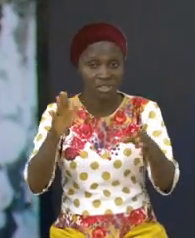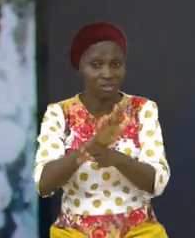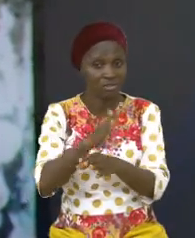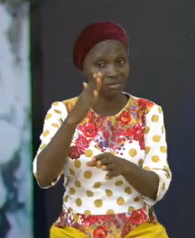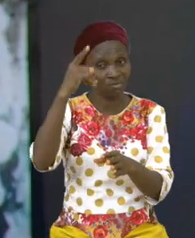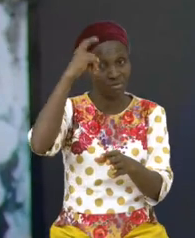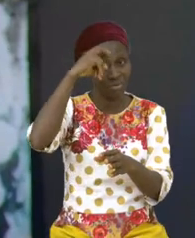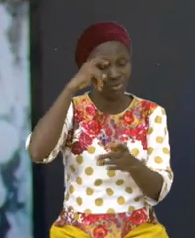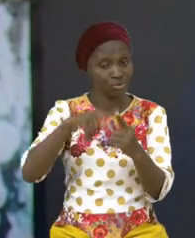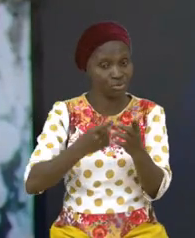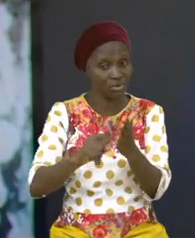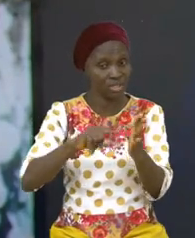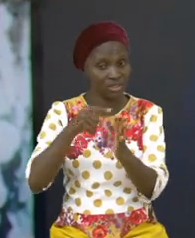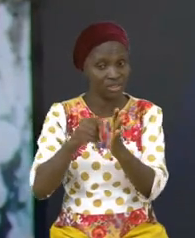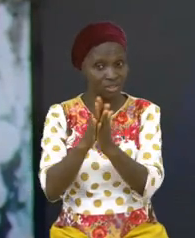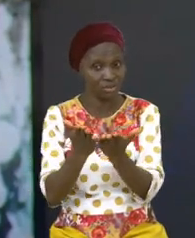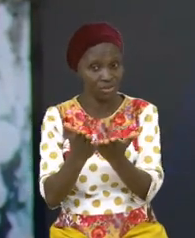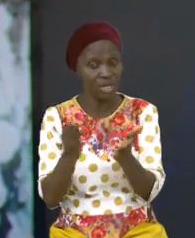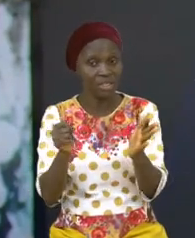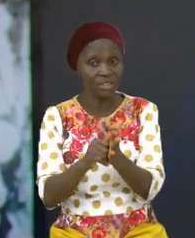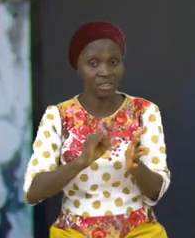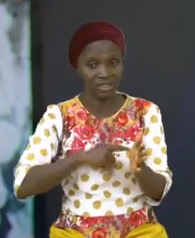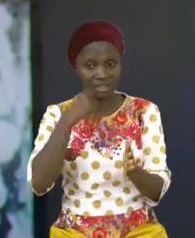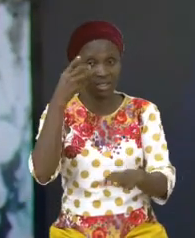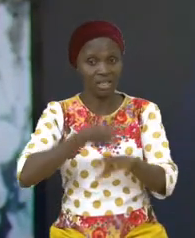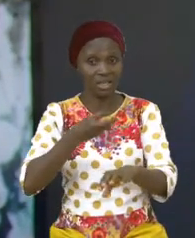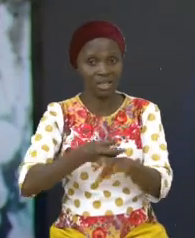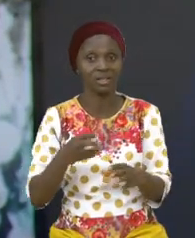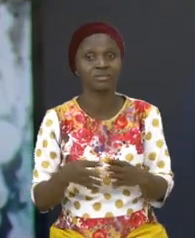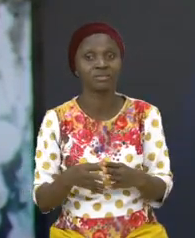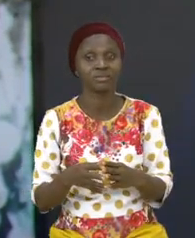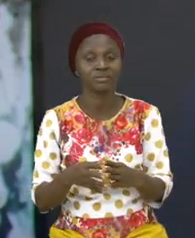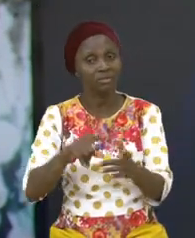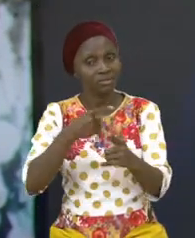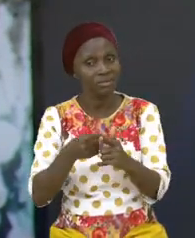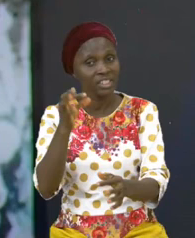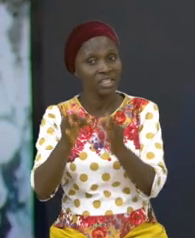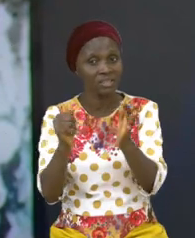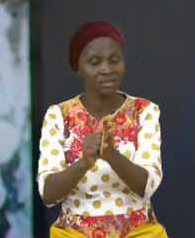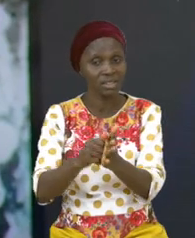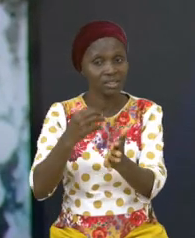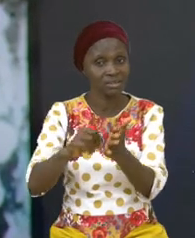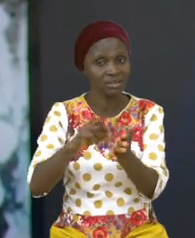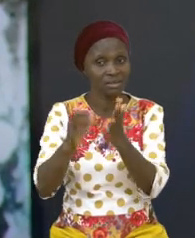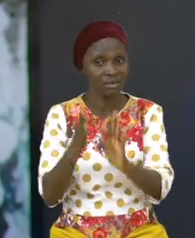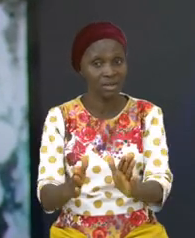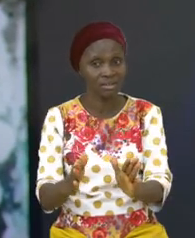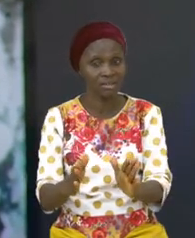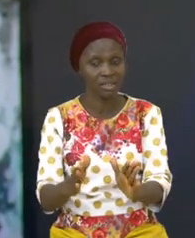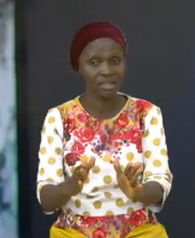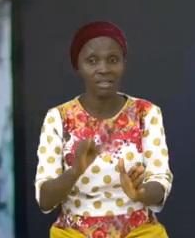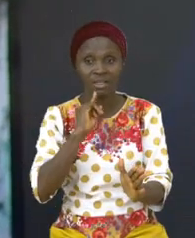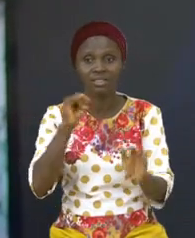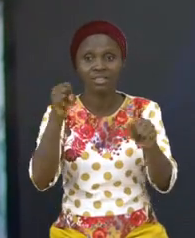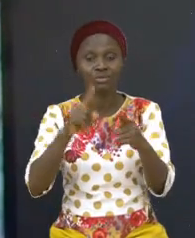book that I say hard, then if that writer is able to have the wisdom to write that,